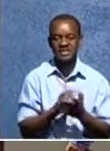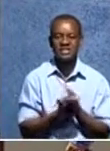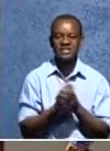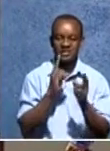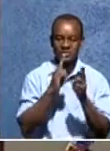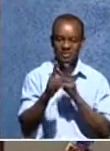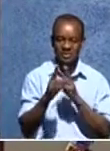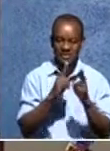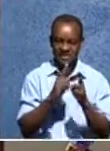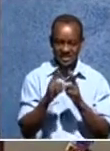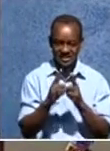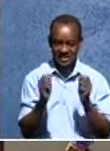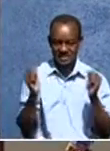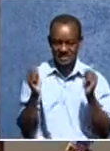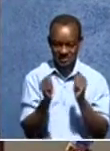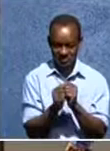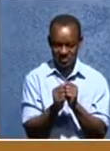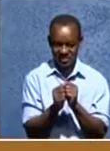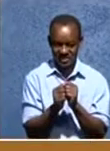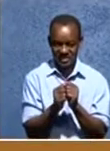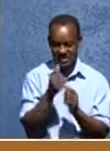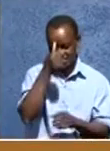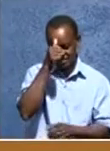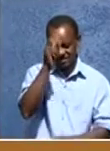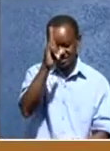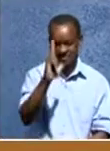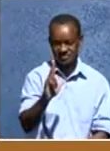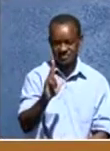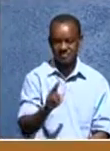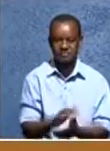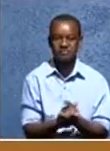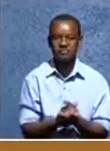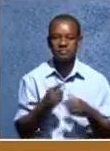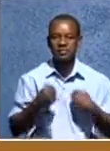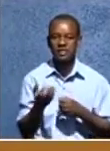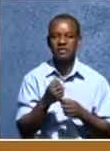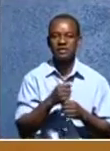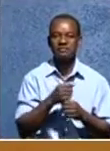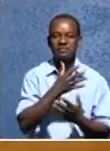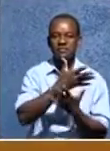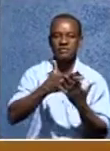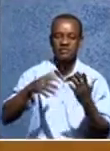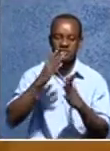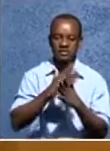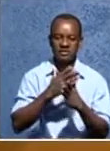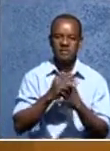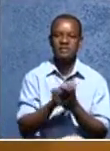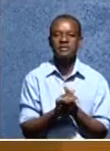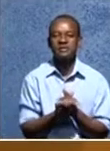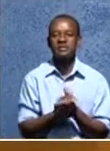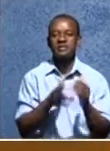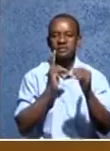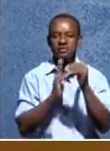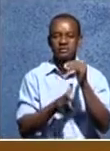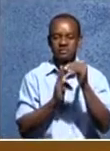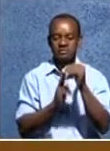Tira Nangolo. Take a look. Much value in networking, whereas you come to the Namibia Tourism Expo